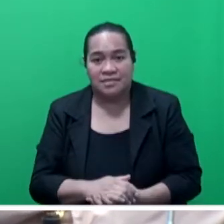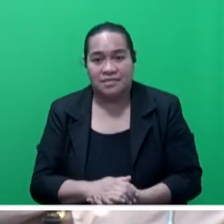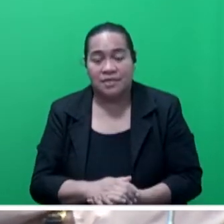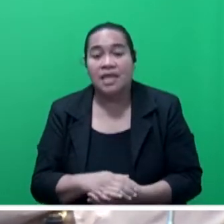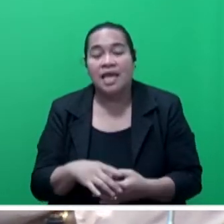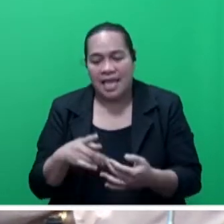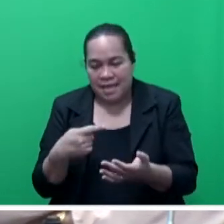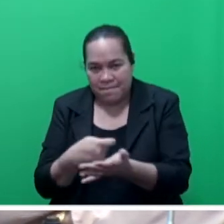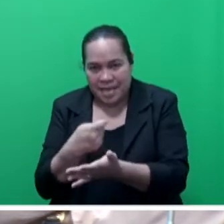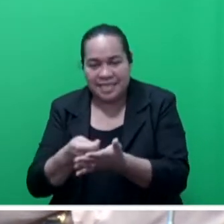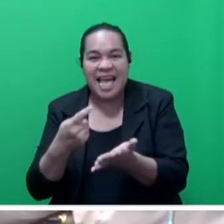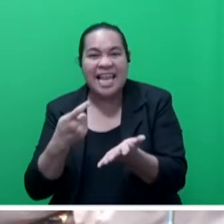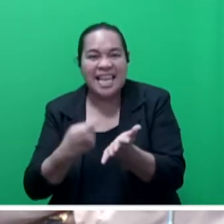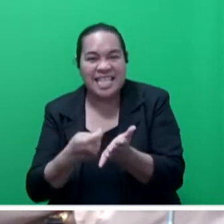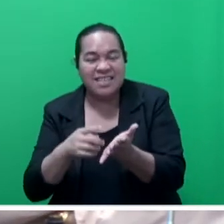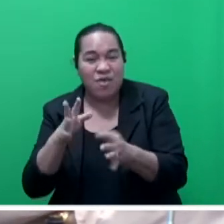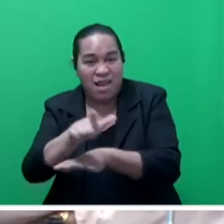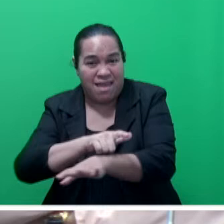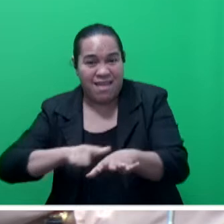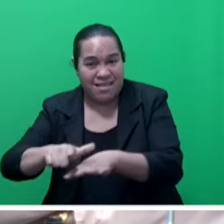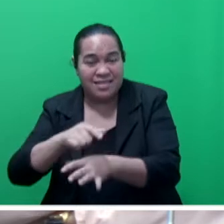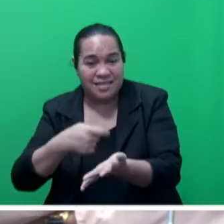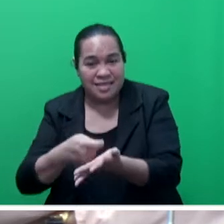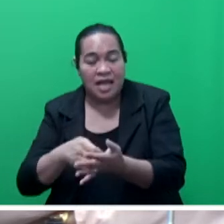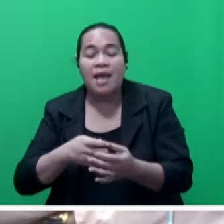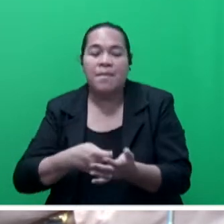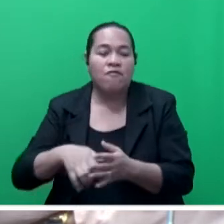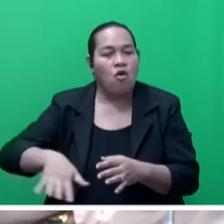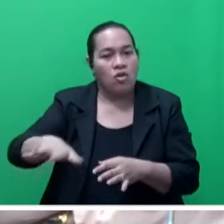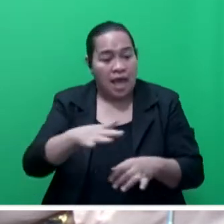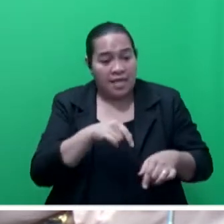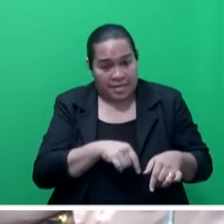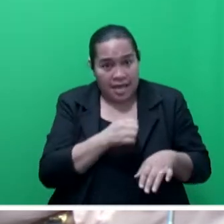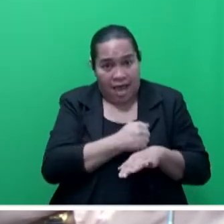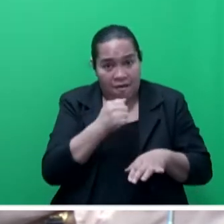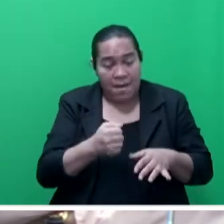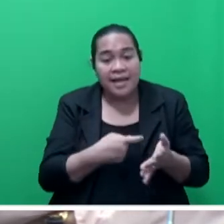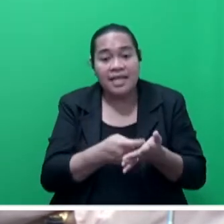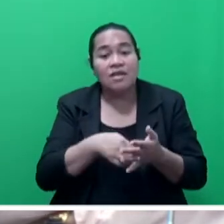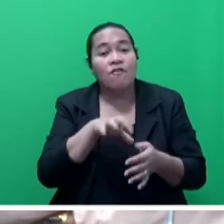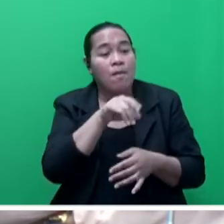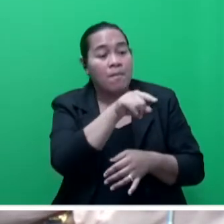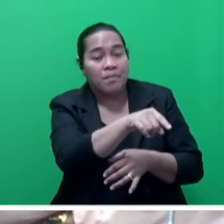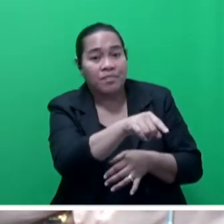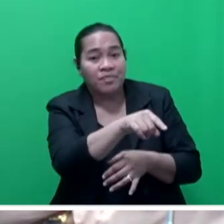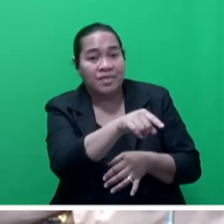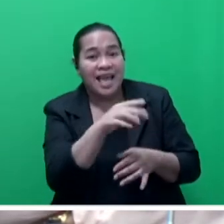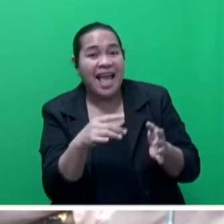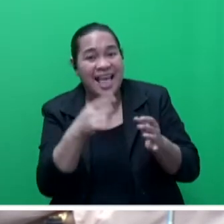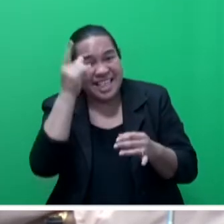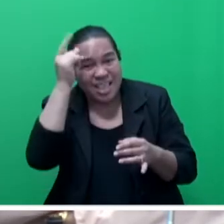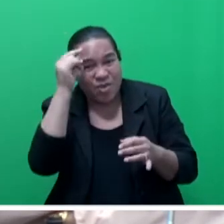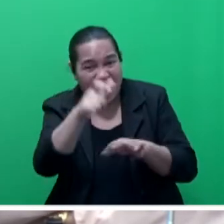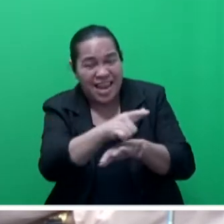pays the lease in the allocation for all the land that government leases from Itauke Land Trust Board. They're